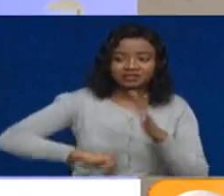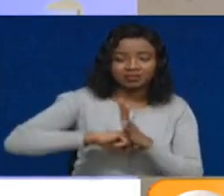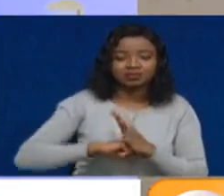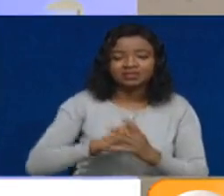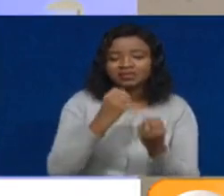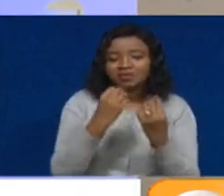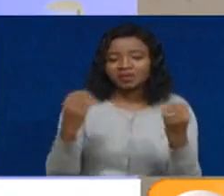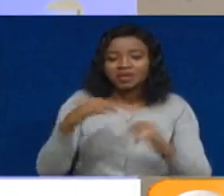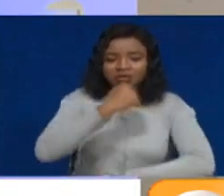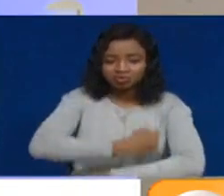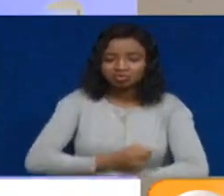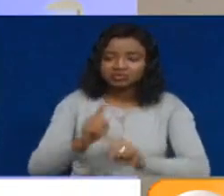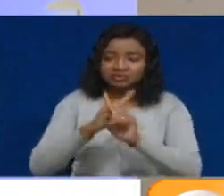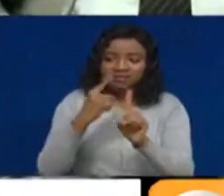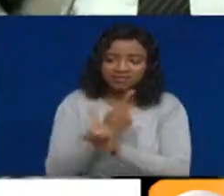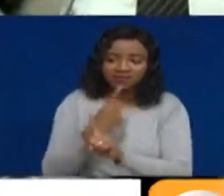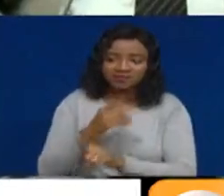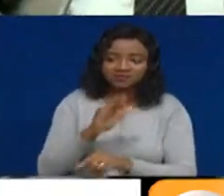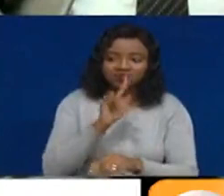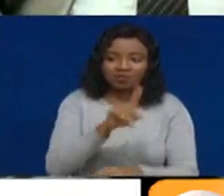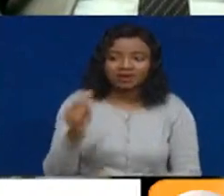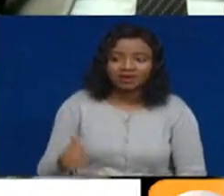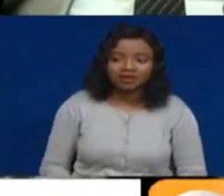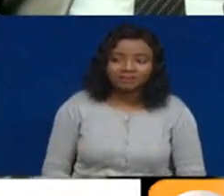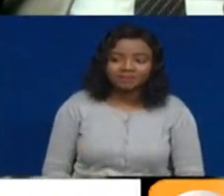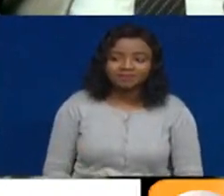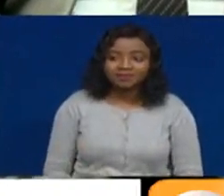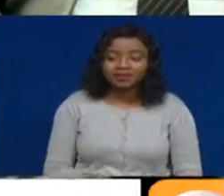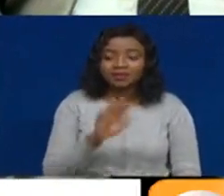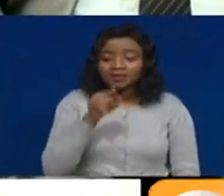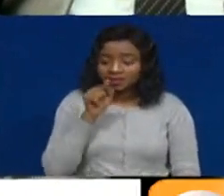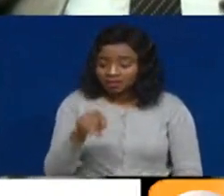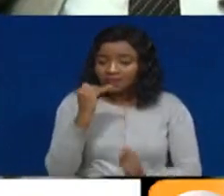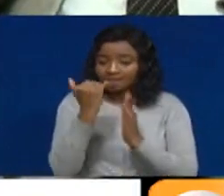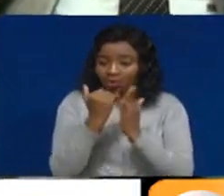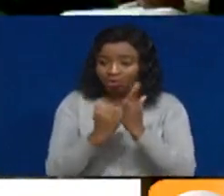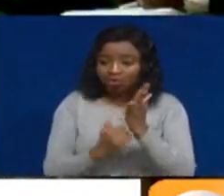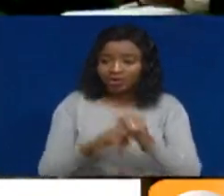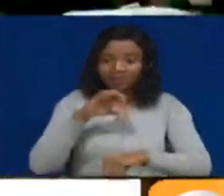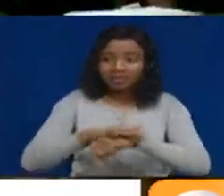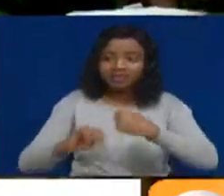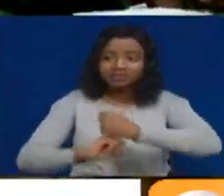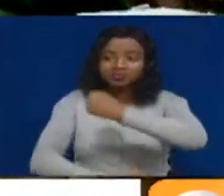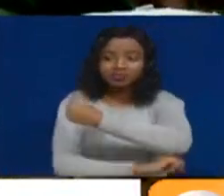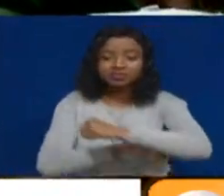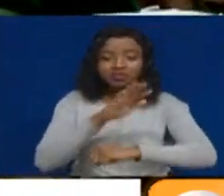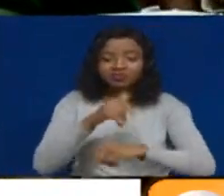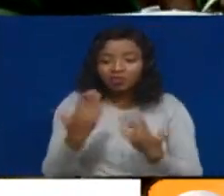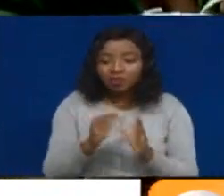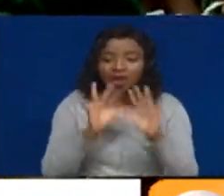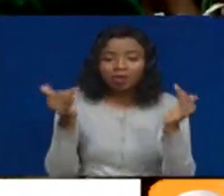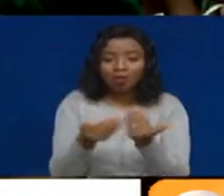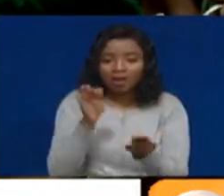schools which are very different from each other. According to TSE, the program, which is co-sponsored by the World Bank, will mitigate teacher